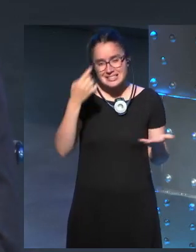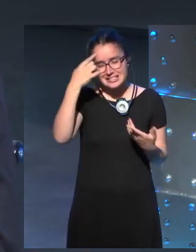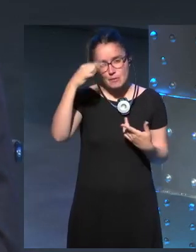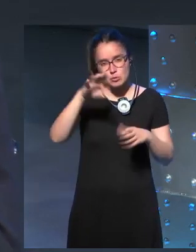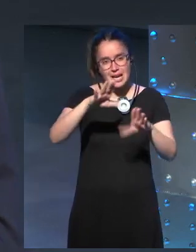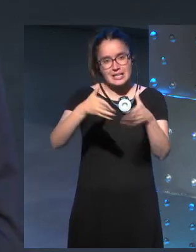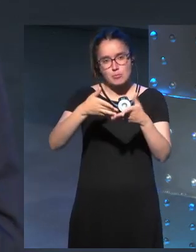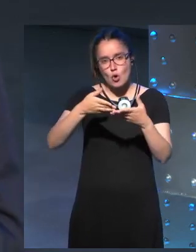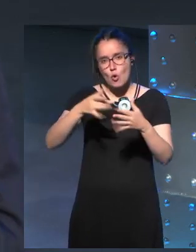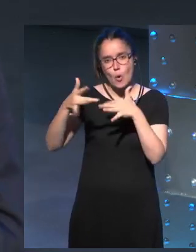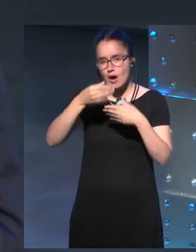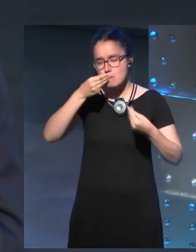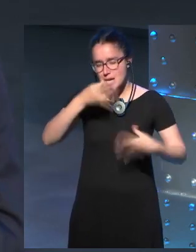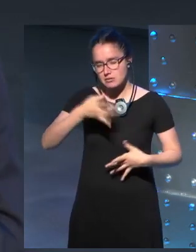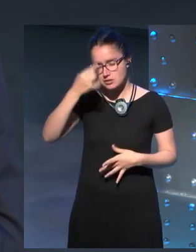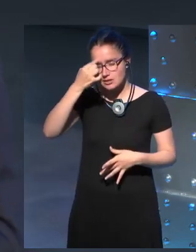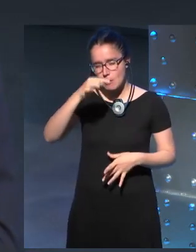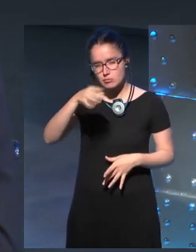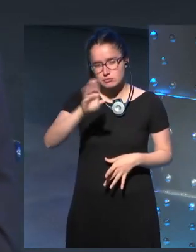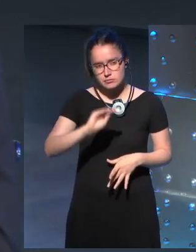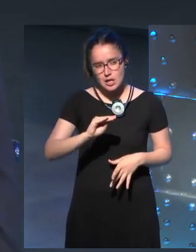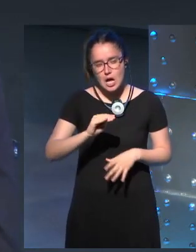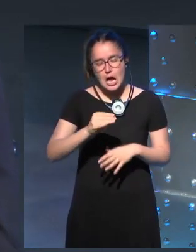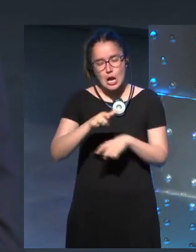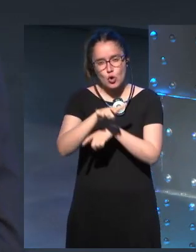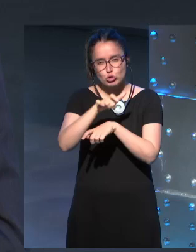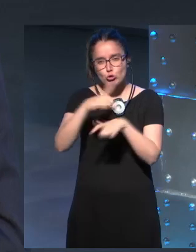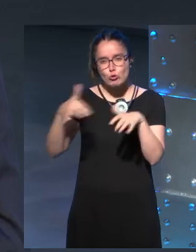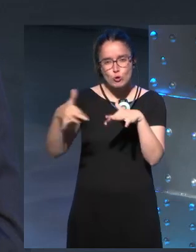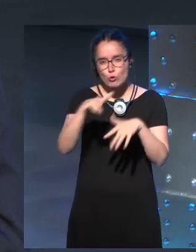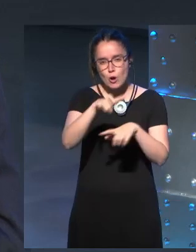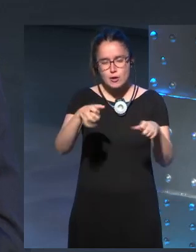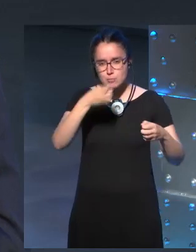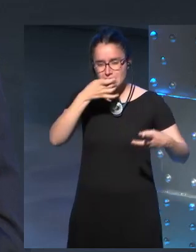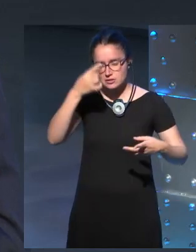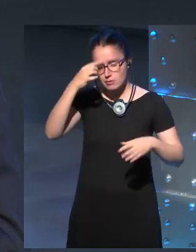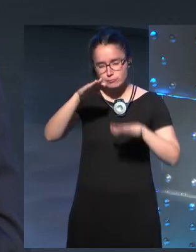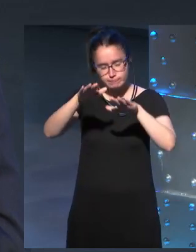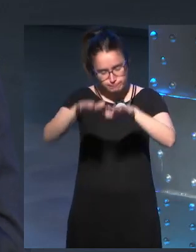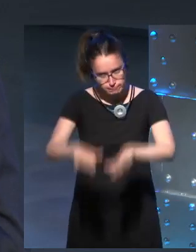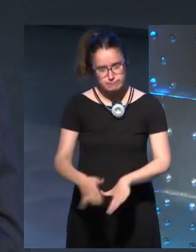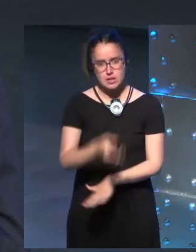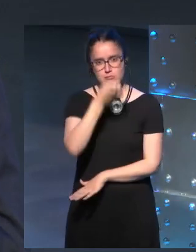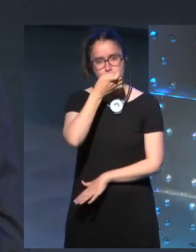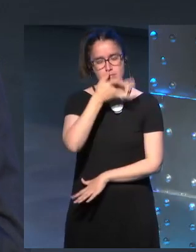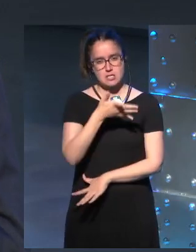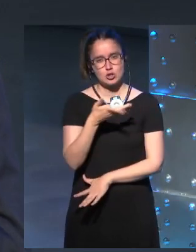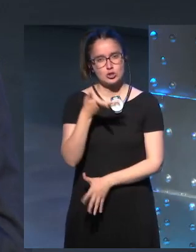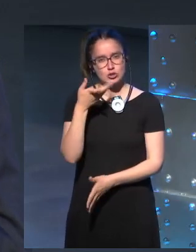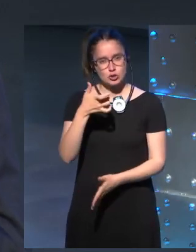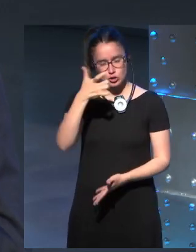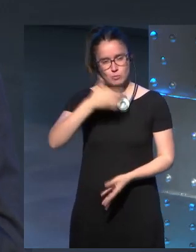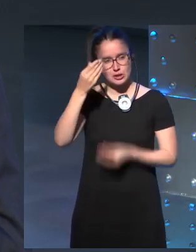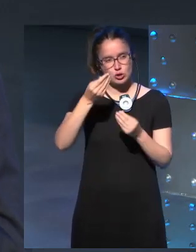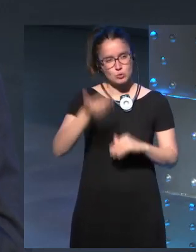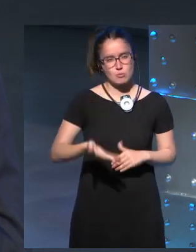know to appreciate the good teams. We know how to appreciate the good players, and we know how to play tribute